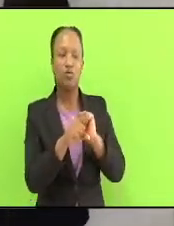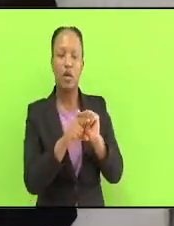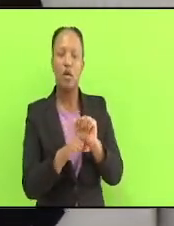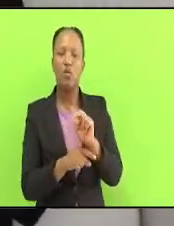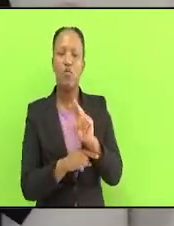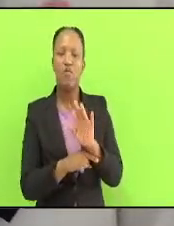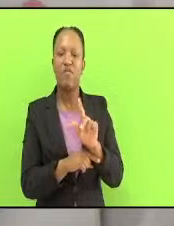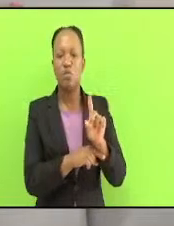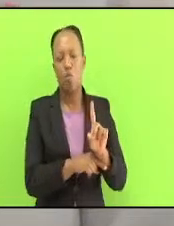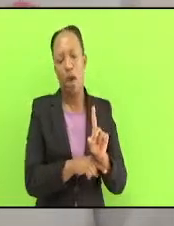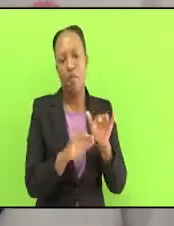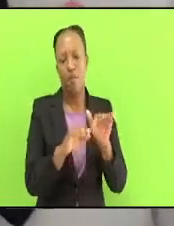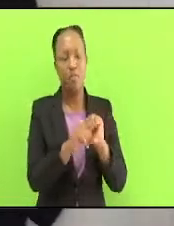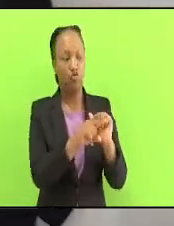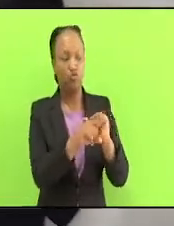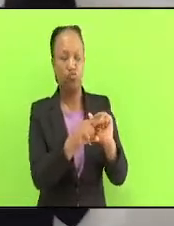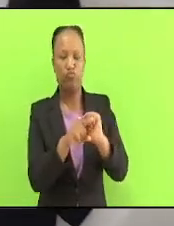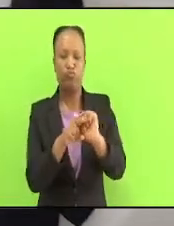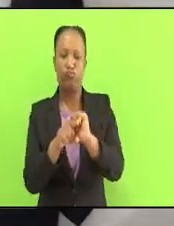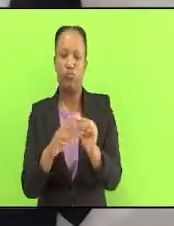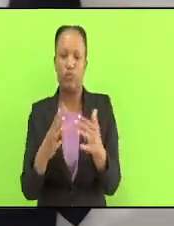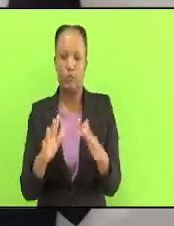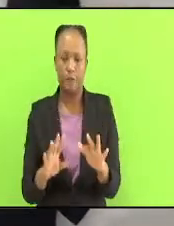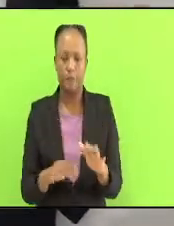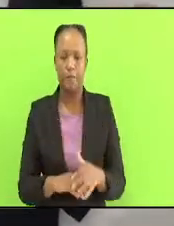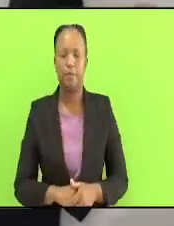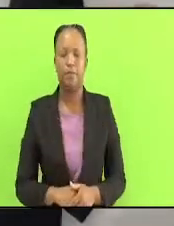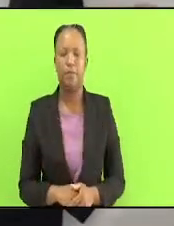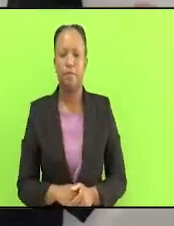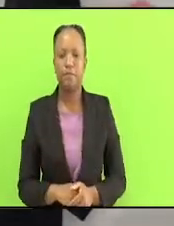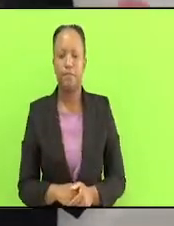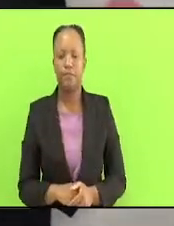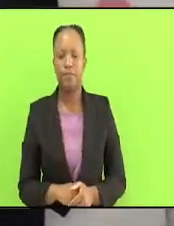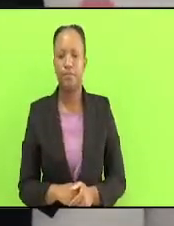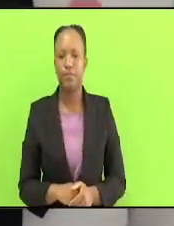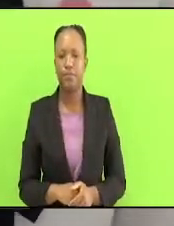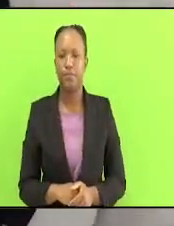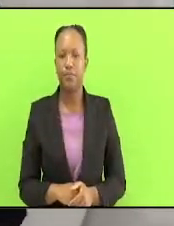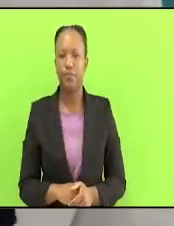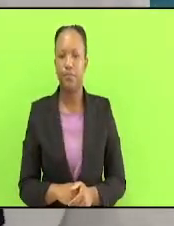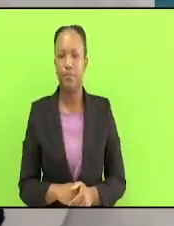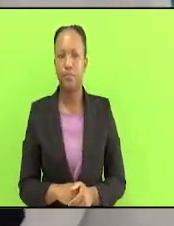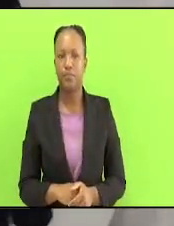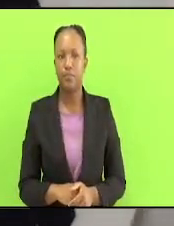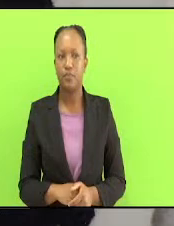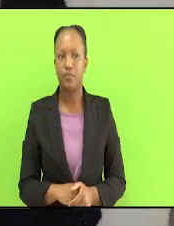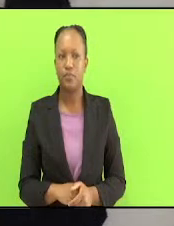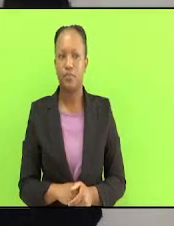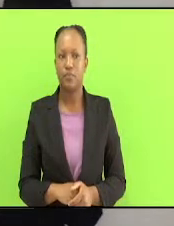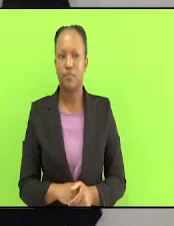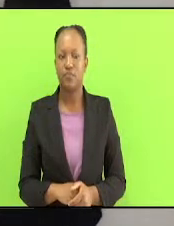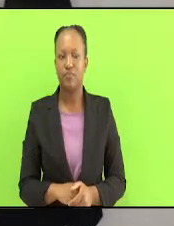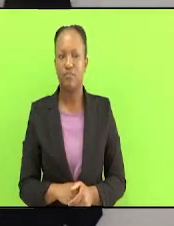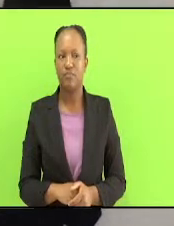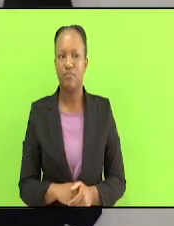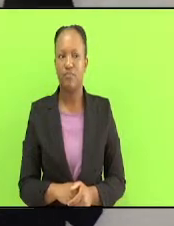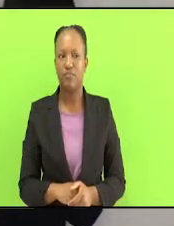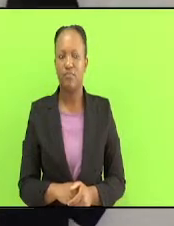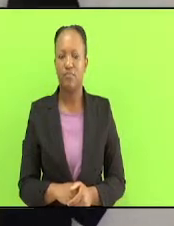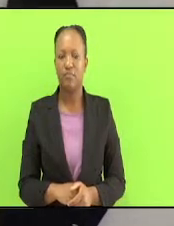251 people. And then we tried to train some people, and we managed to train at least about 250 So people. ntwe botlhoko ka taba ena ke